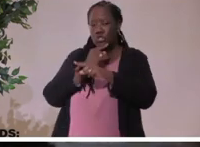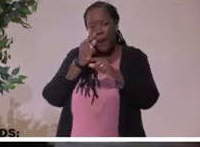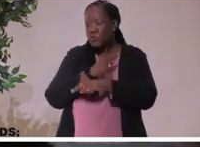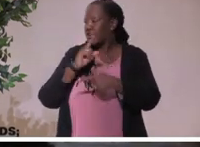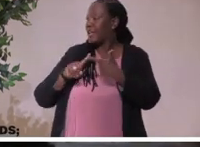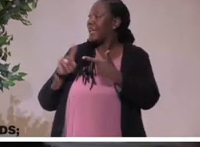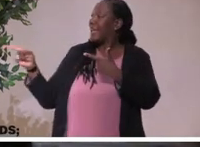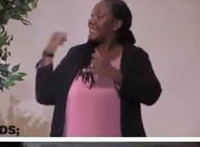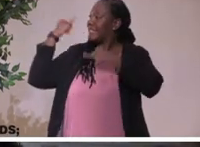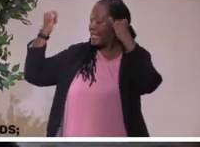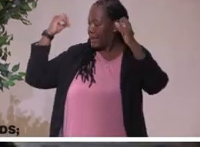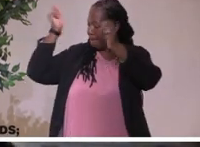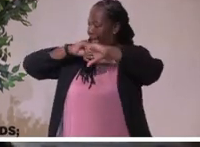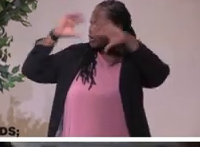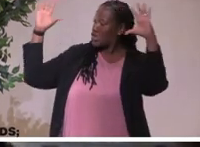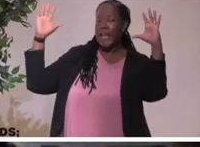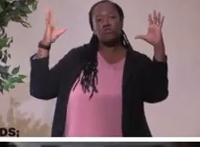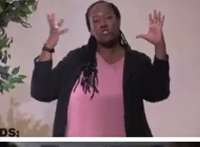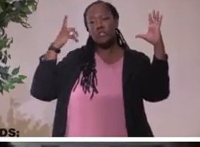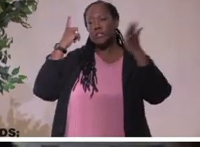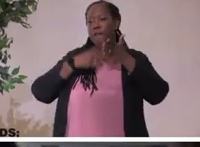of what it forms